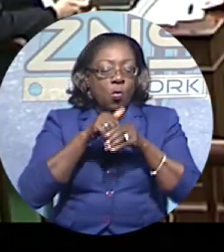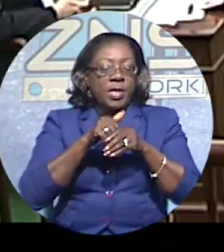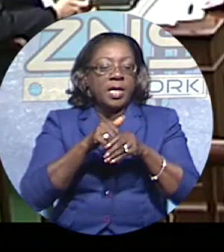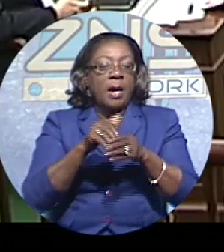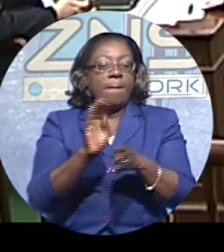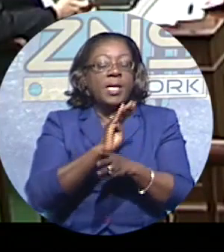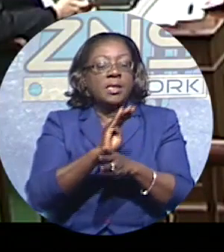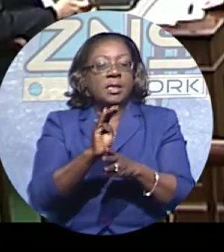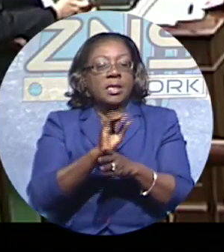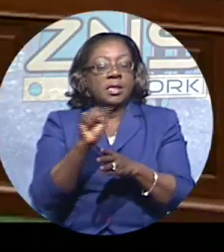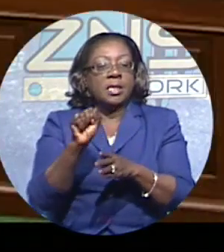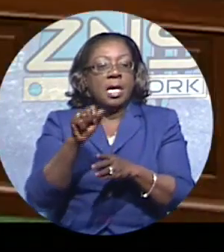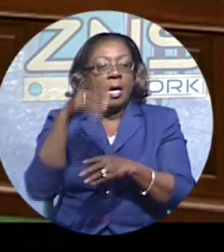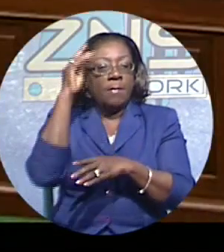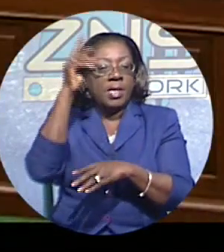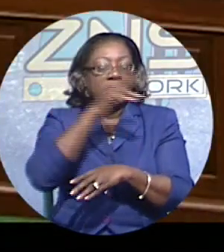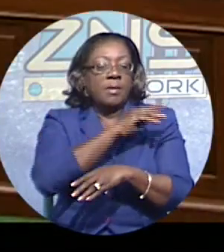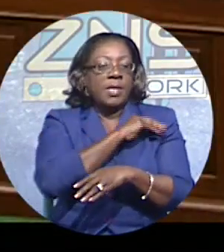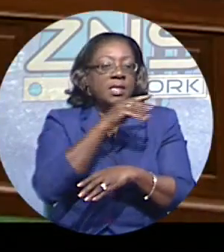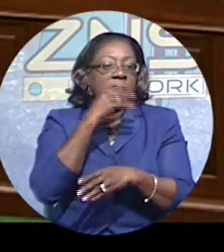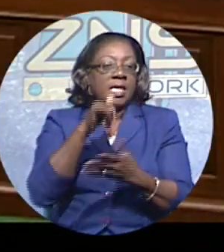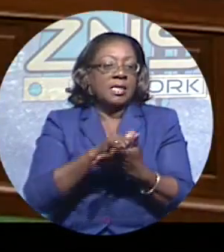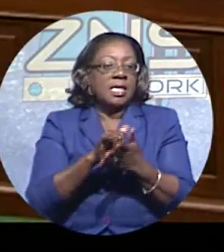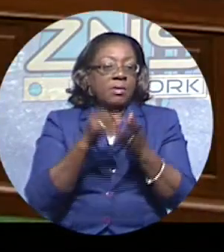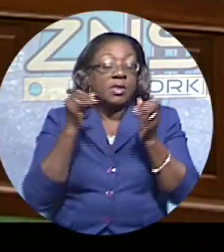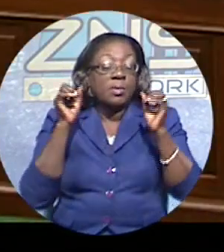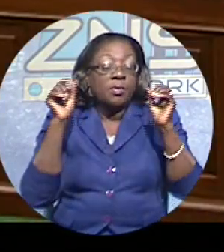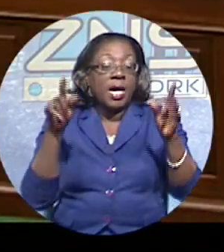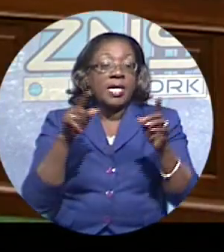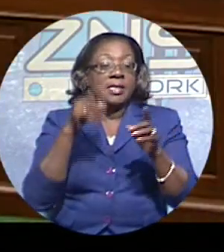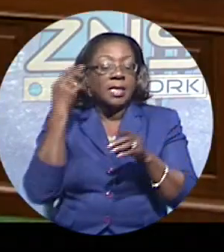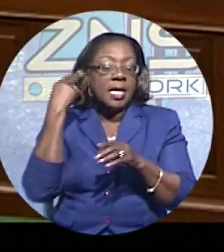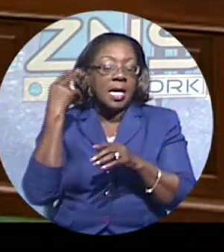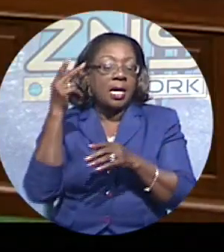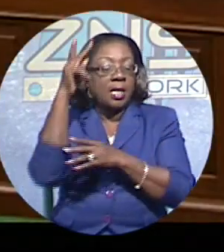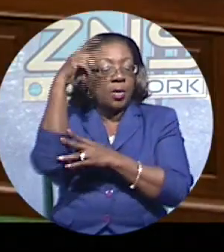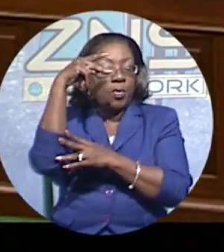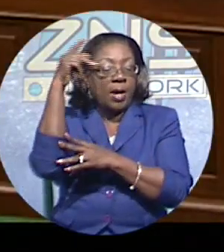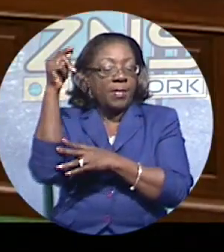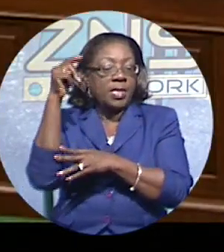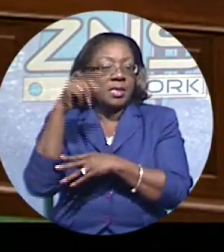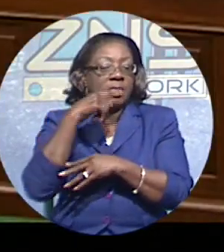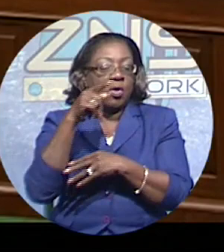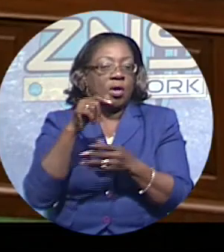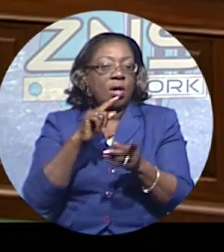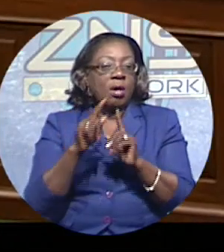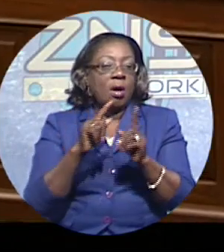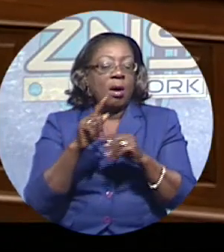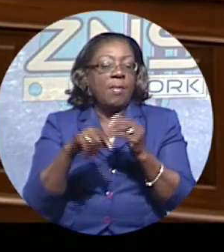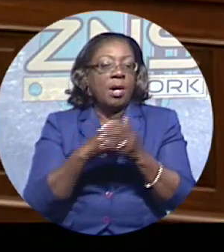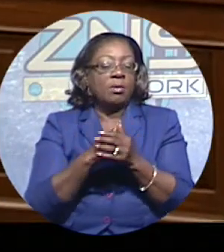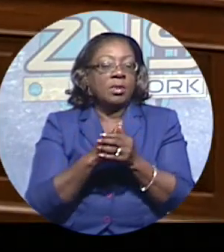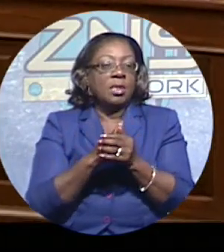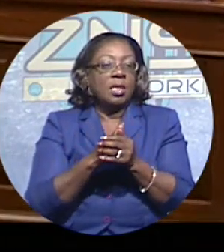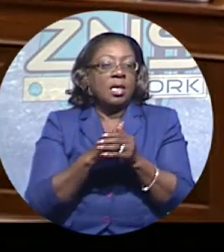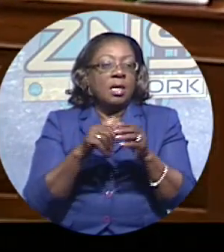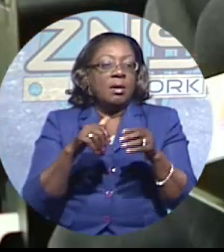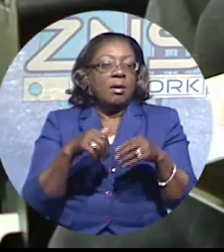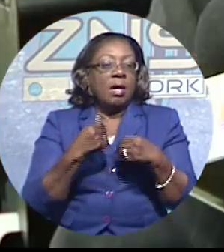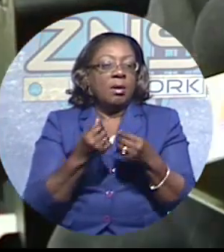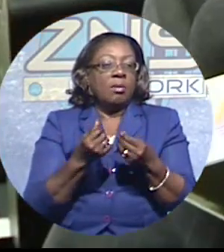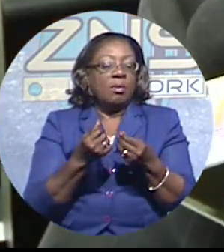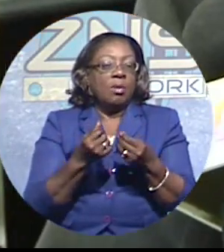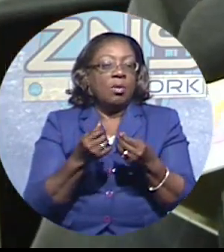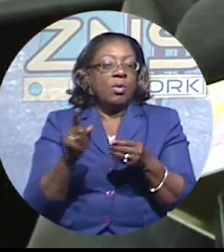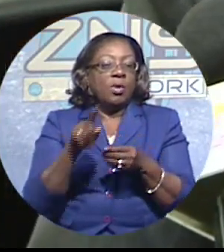Jobs aside, Dr. Minnis said he was surprised to hear the Prime Minister speak so strongly about how transparent his government has been, especially in the Ministry of